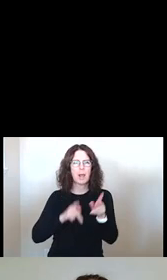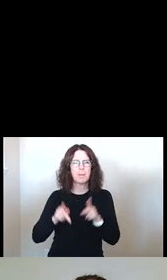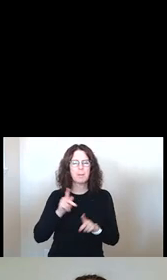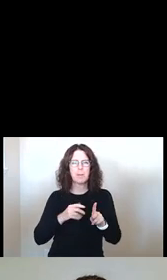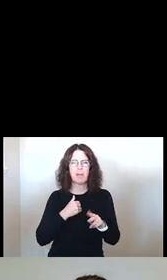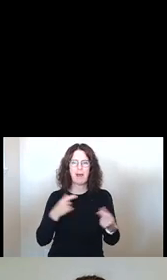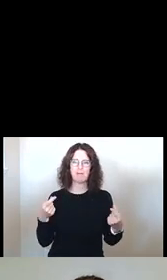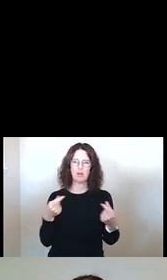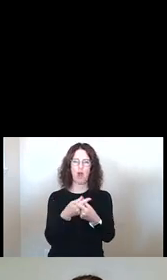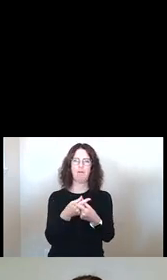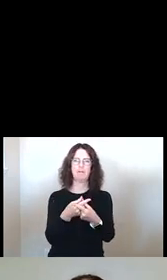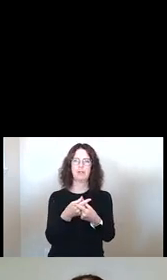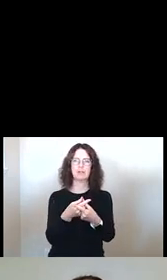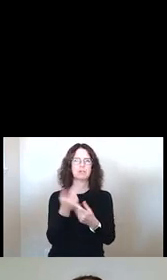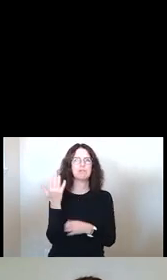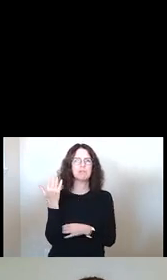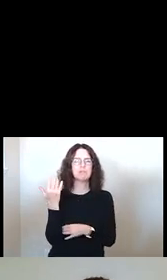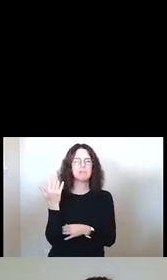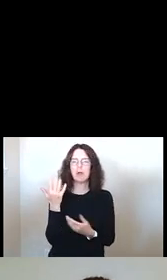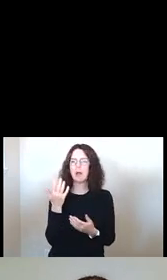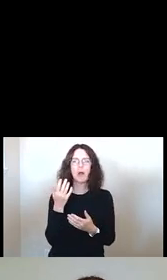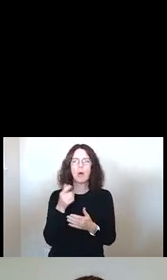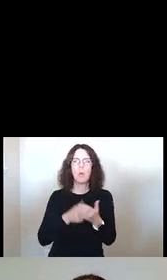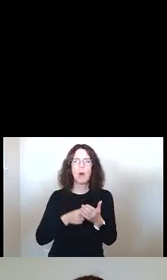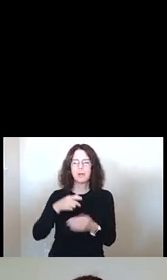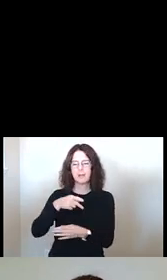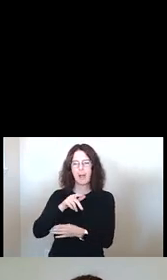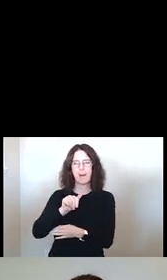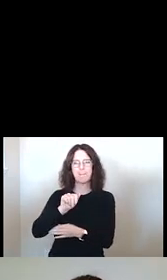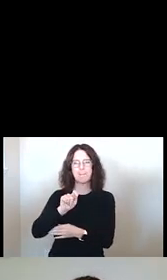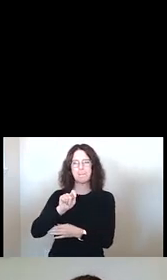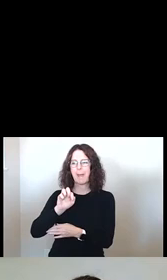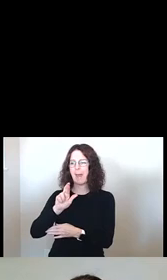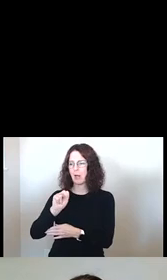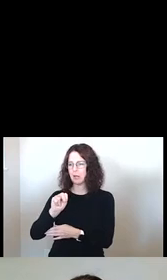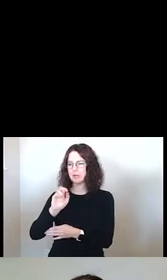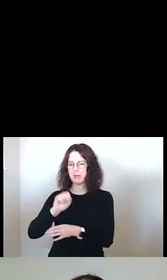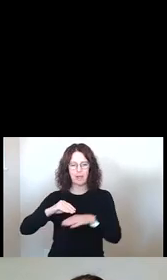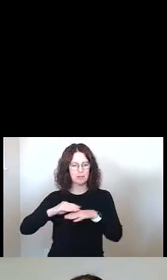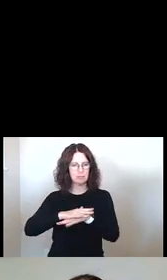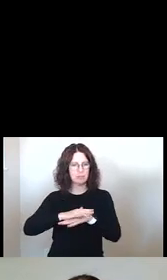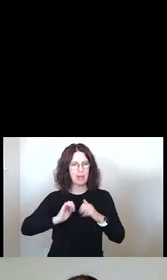conflict and what patterns actually shape how conflict developed, and maybe